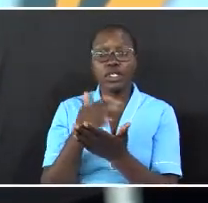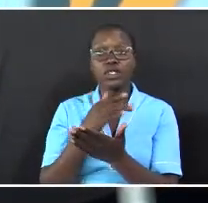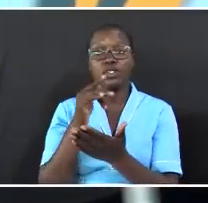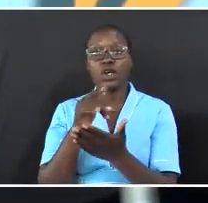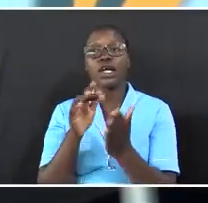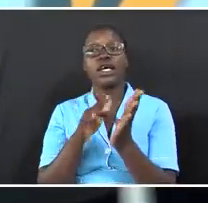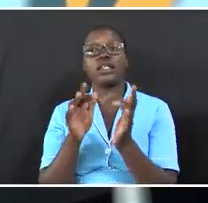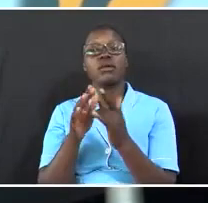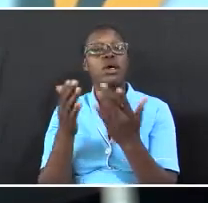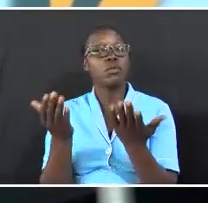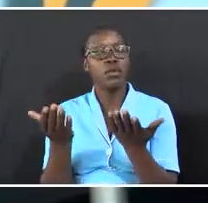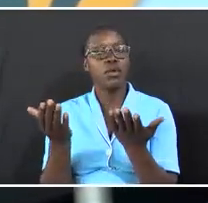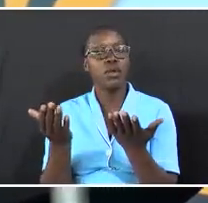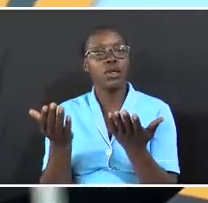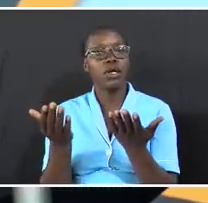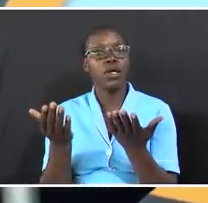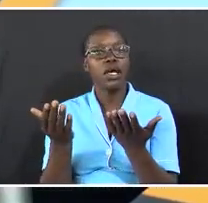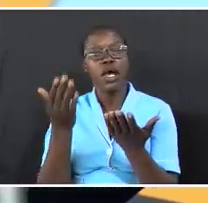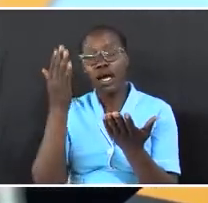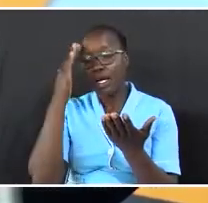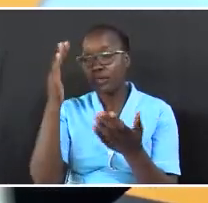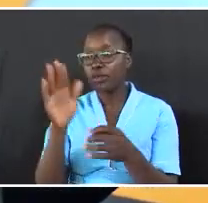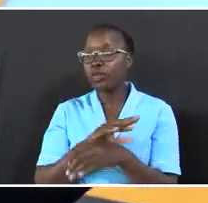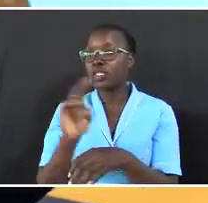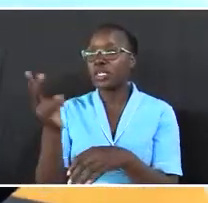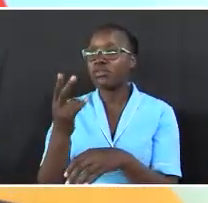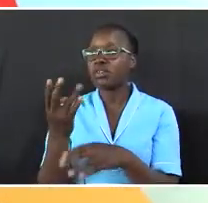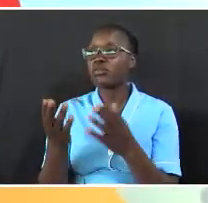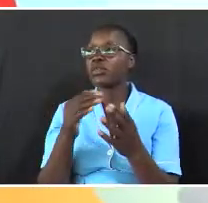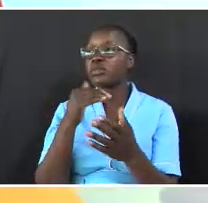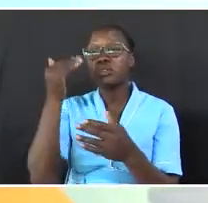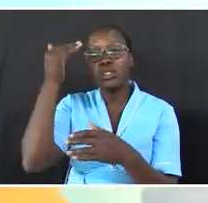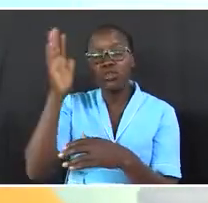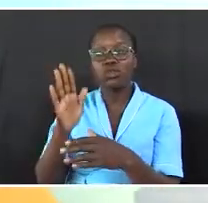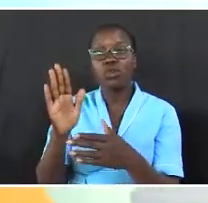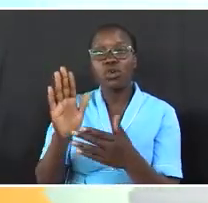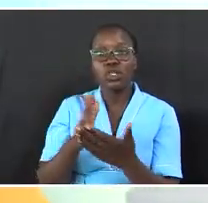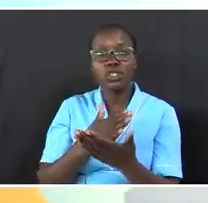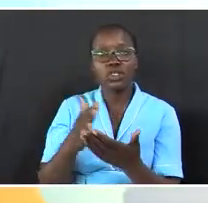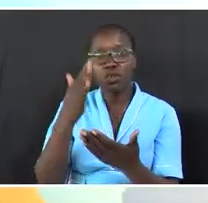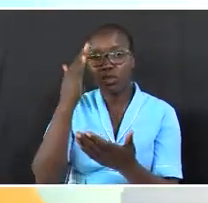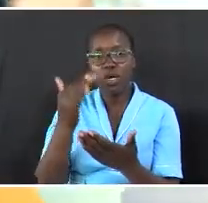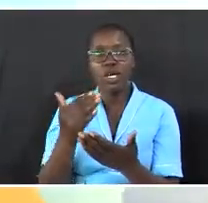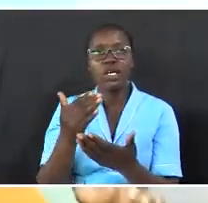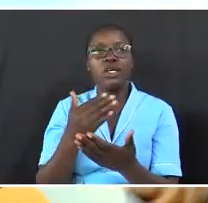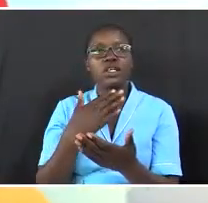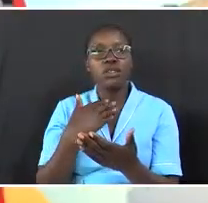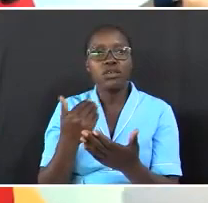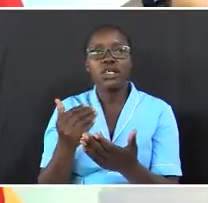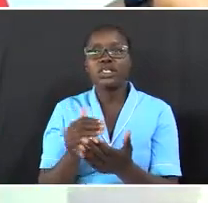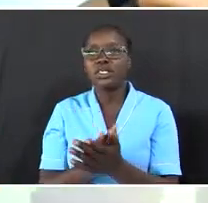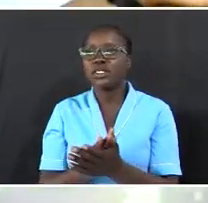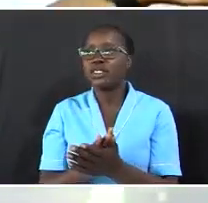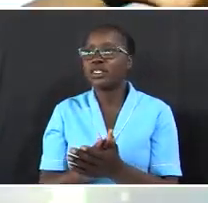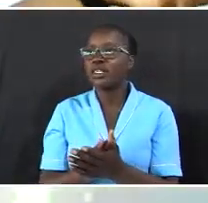in the Bible. Of course, I know most Adventists may not know these songs because we are used to Musani